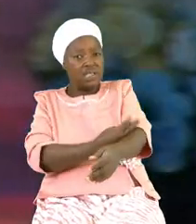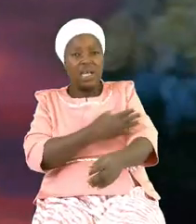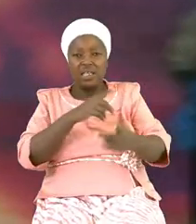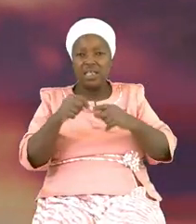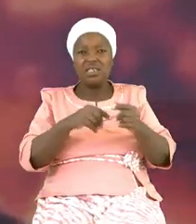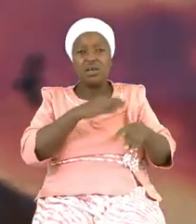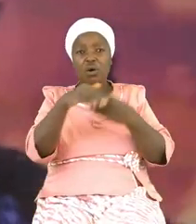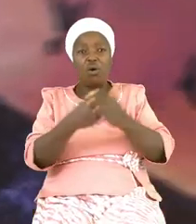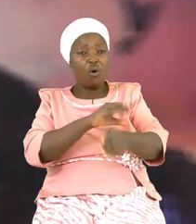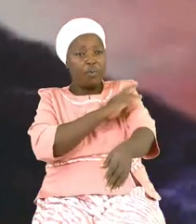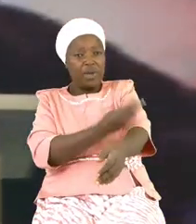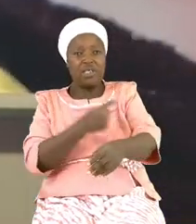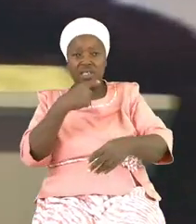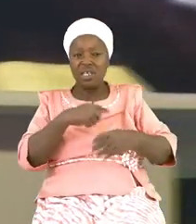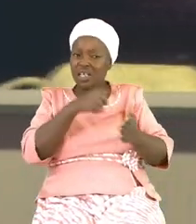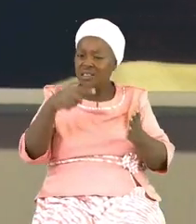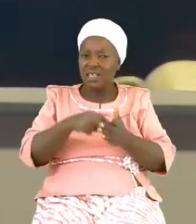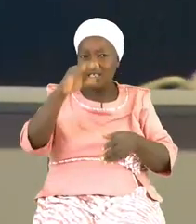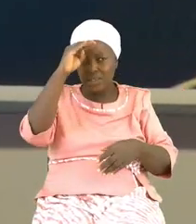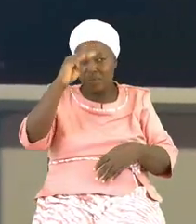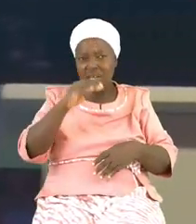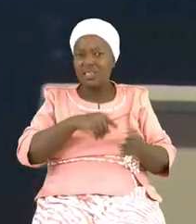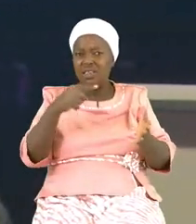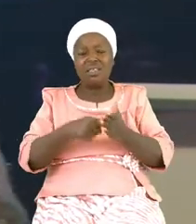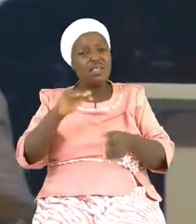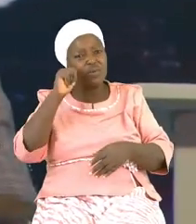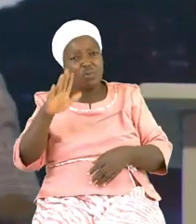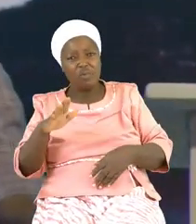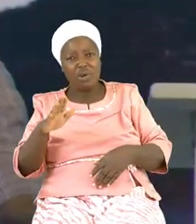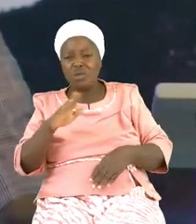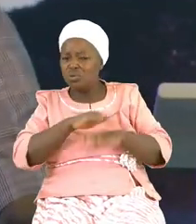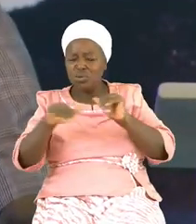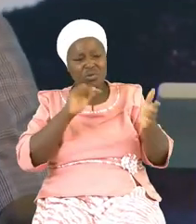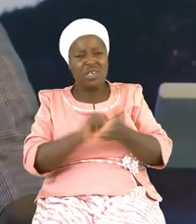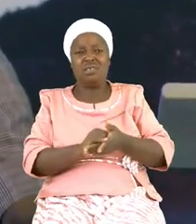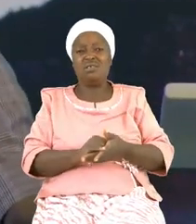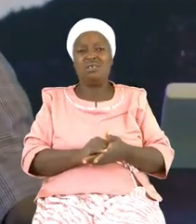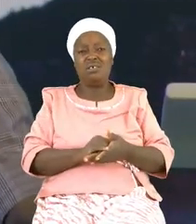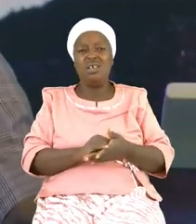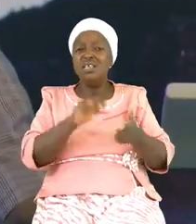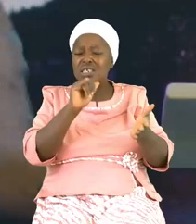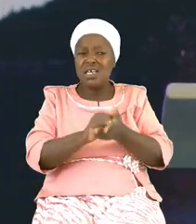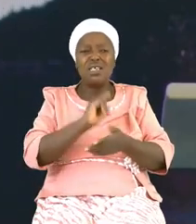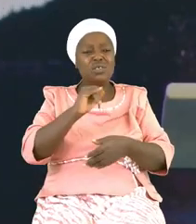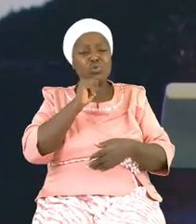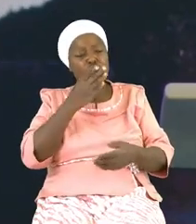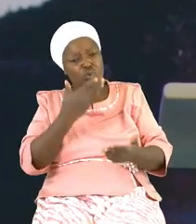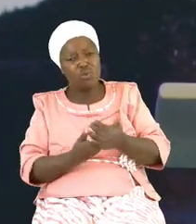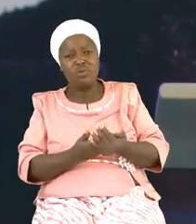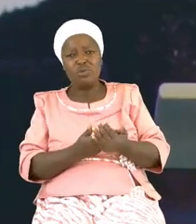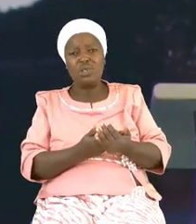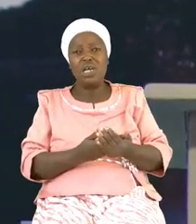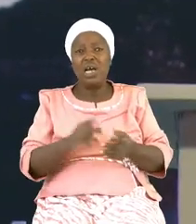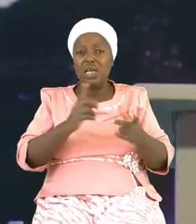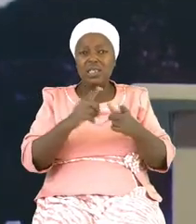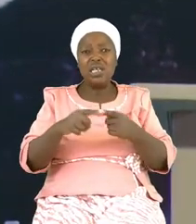says, base man, base woman, don't do that. That is not right. His law,